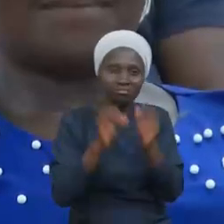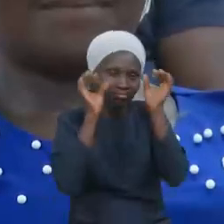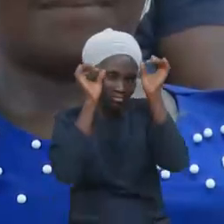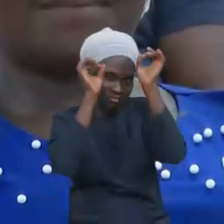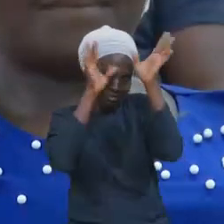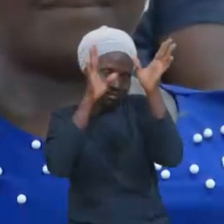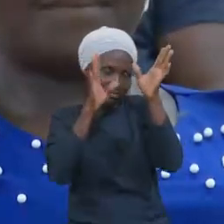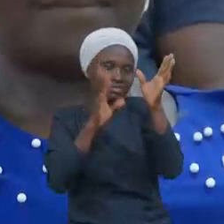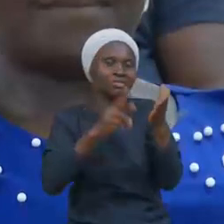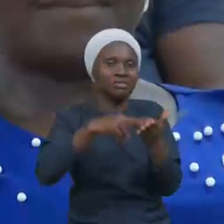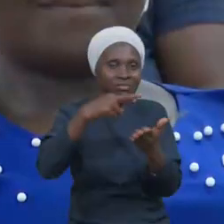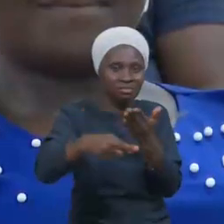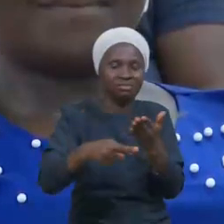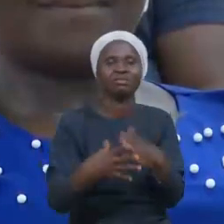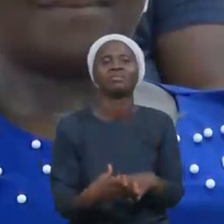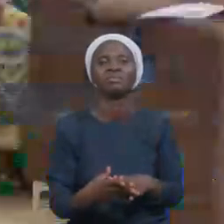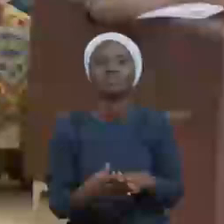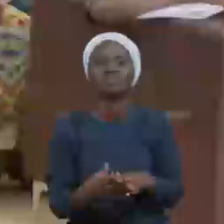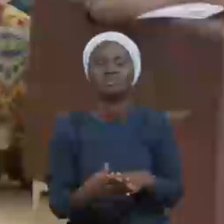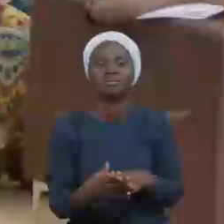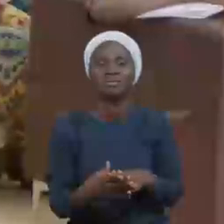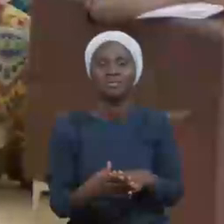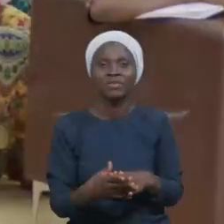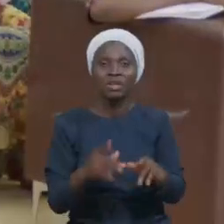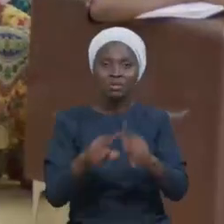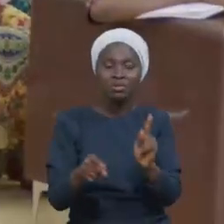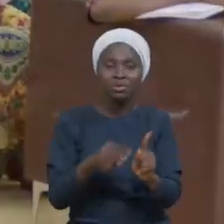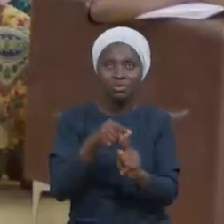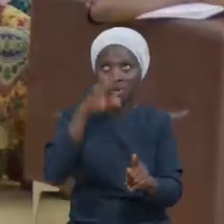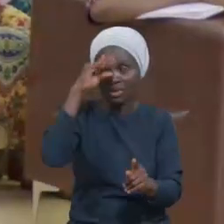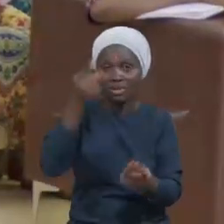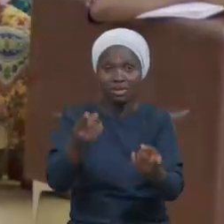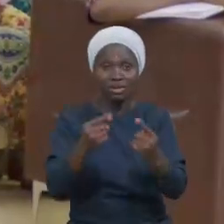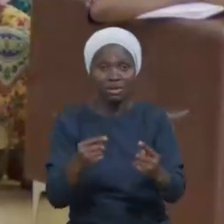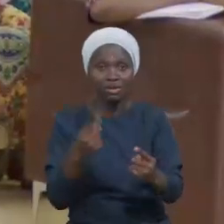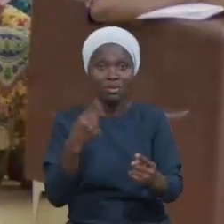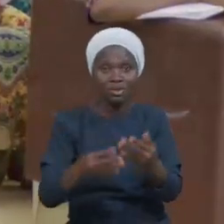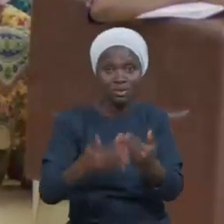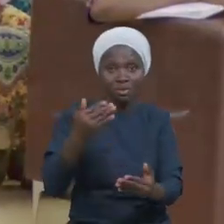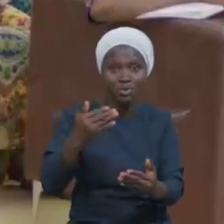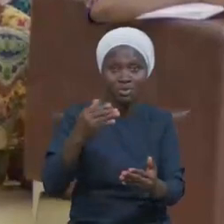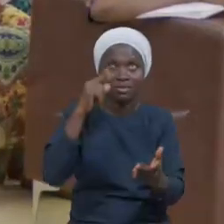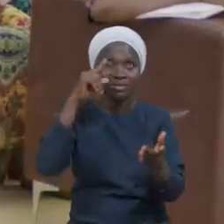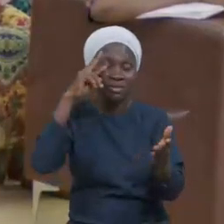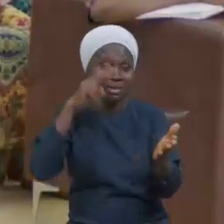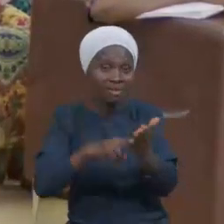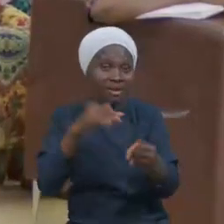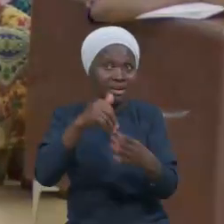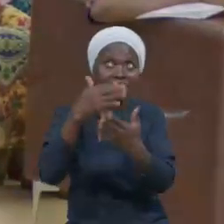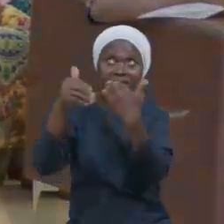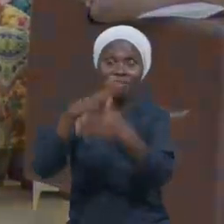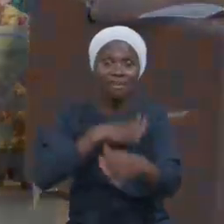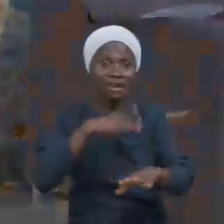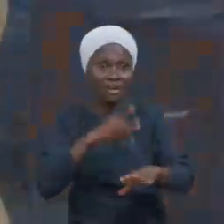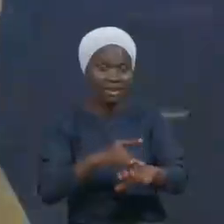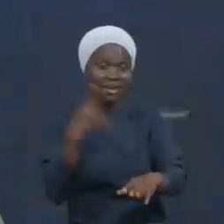the exalted one, the honored one, and the most recognized in heaven and on earth, and the